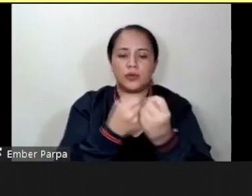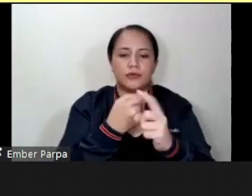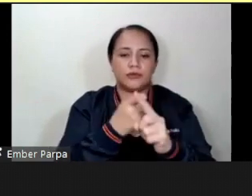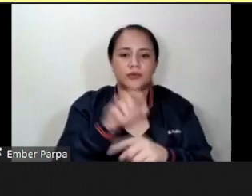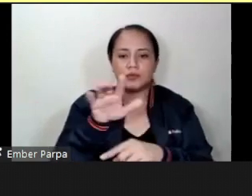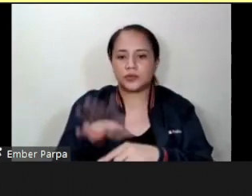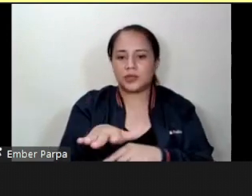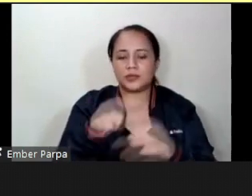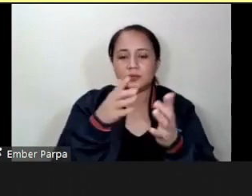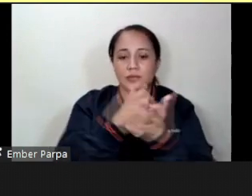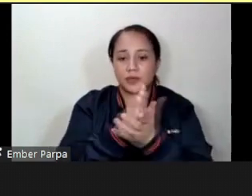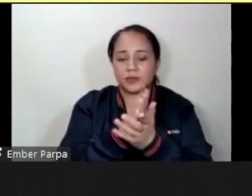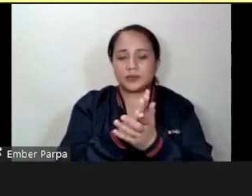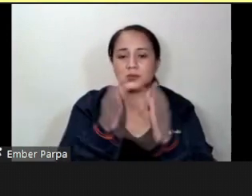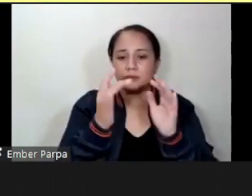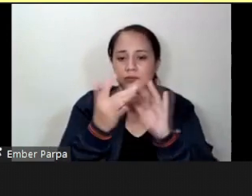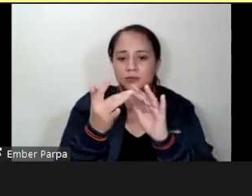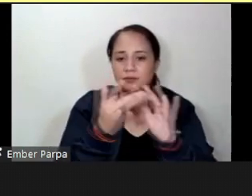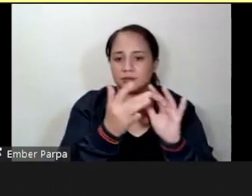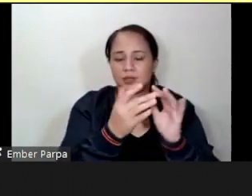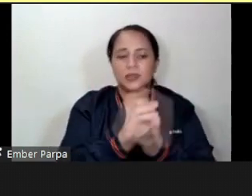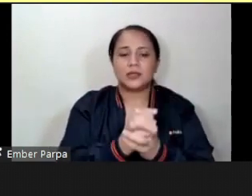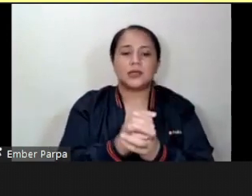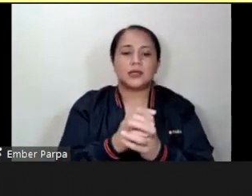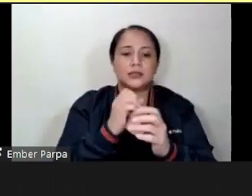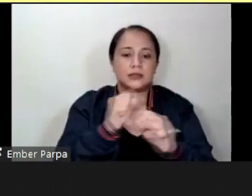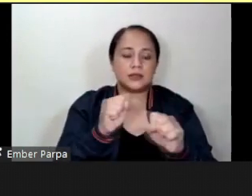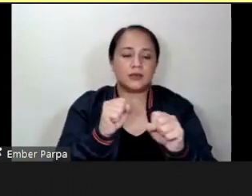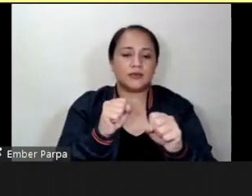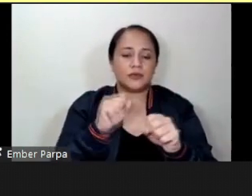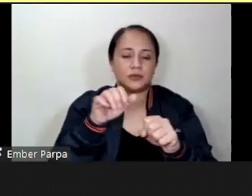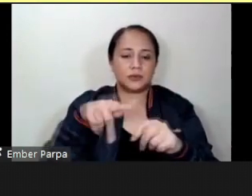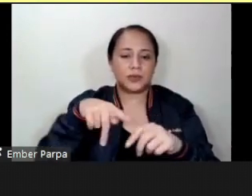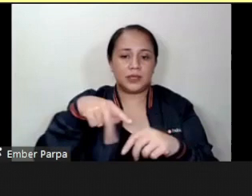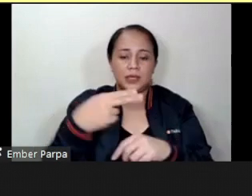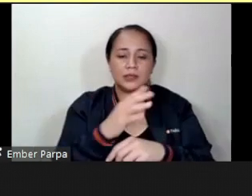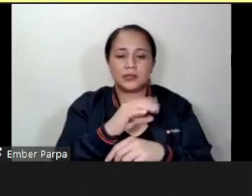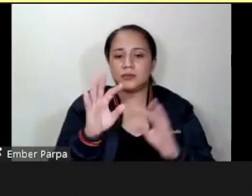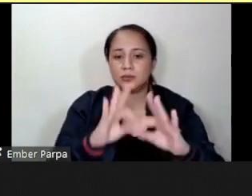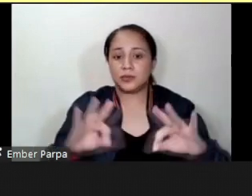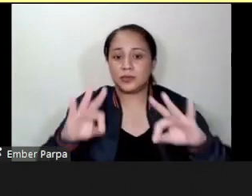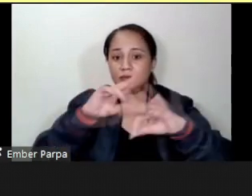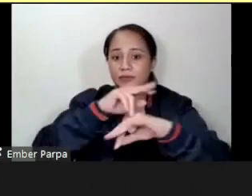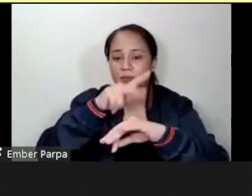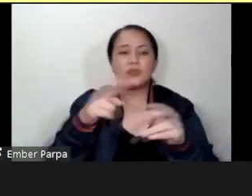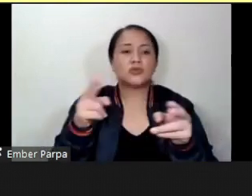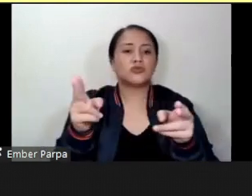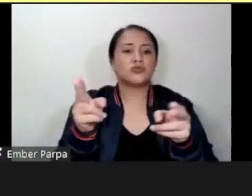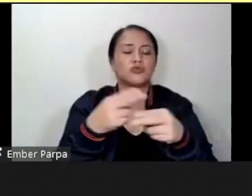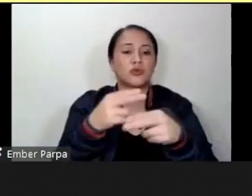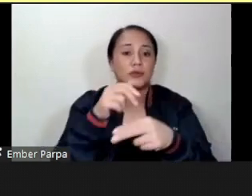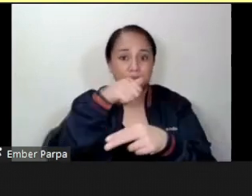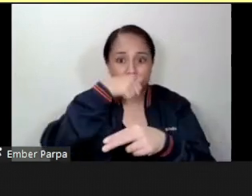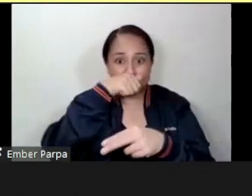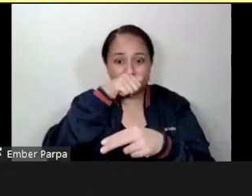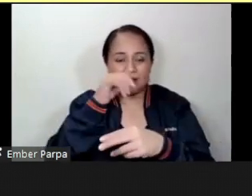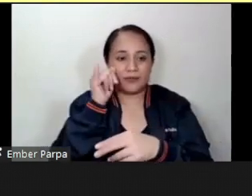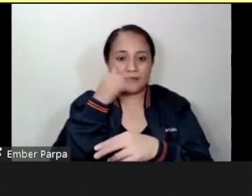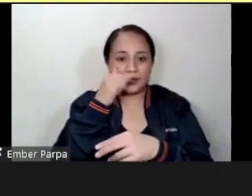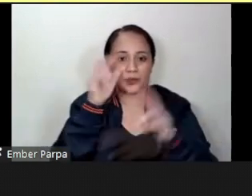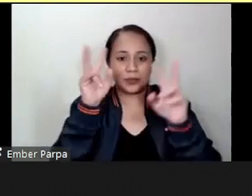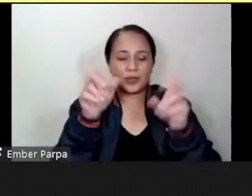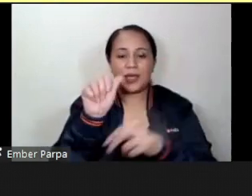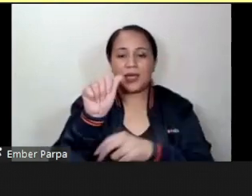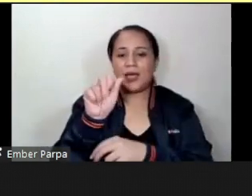Child Rights Network, Safer Kids PH, and UNICEF Philippines. This is a short animated feature called